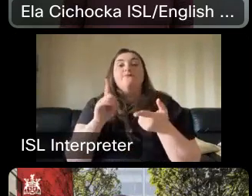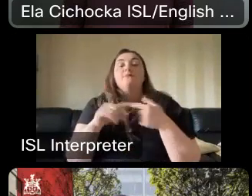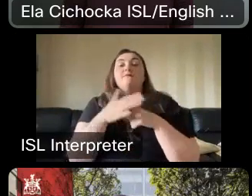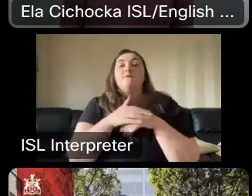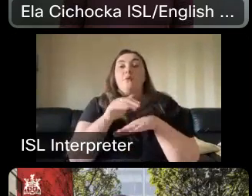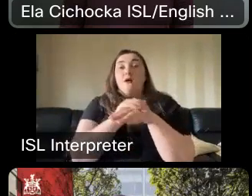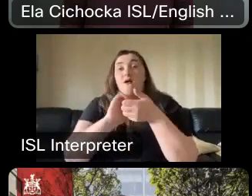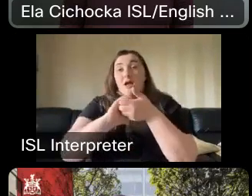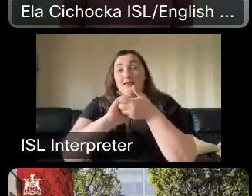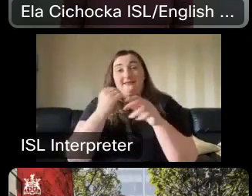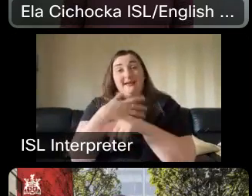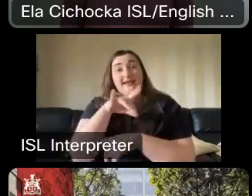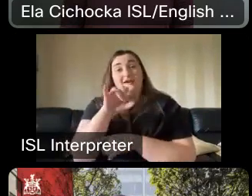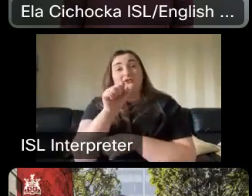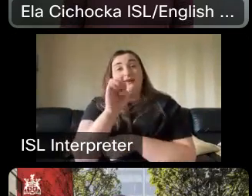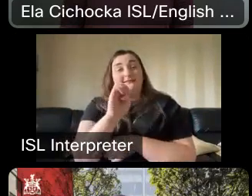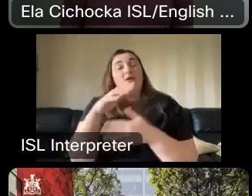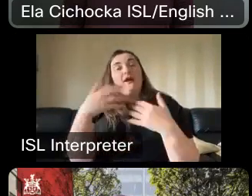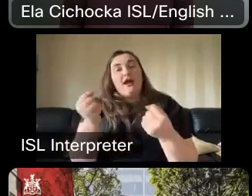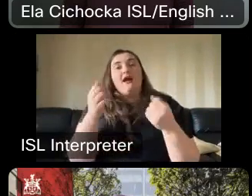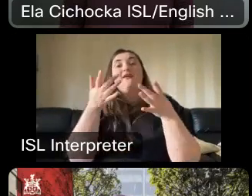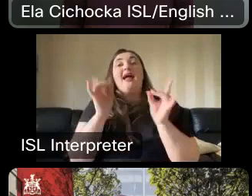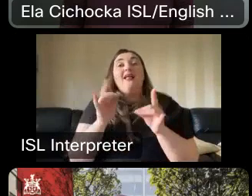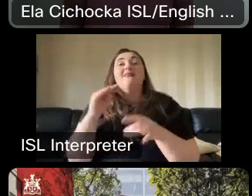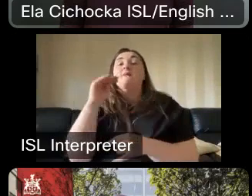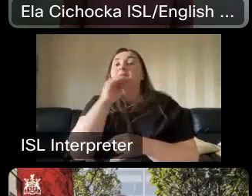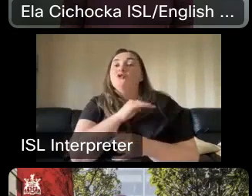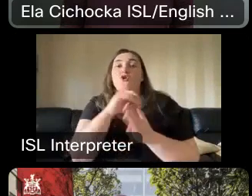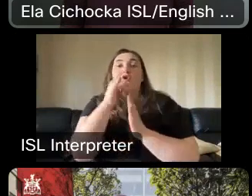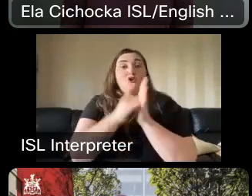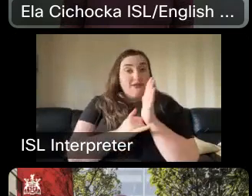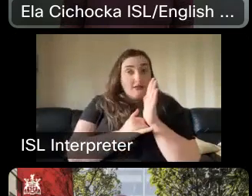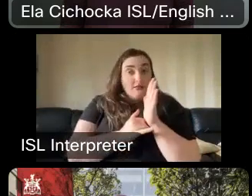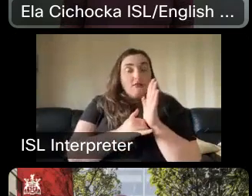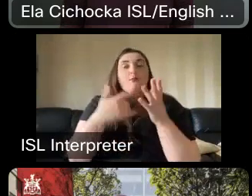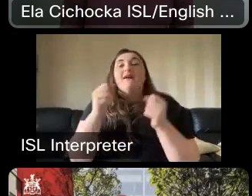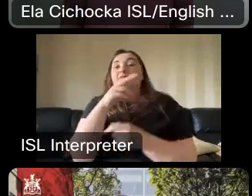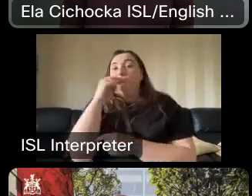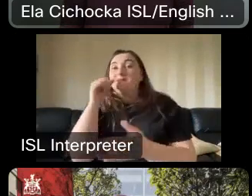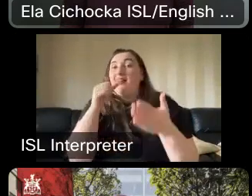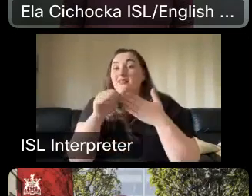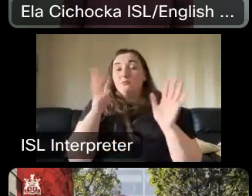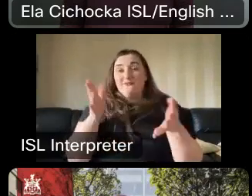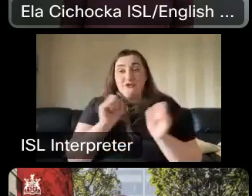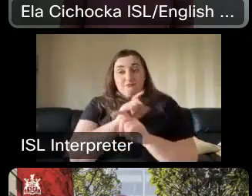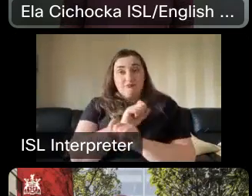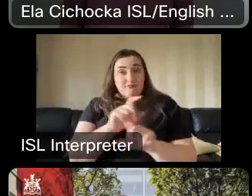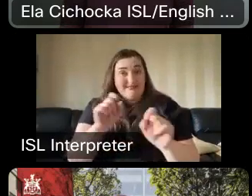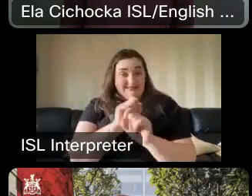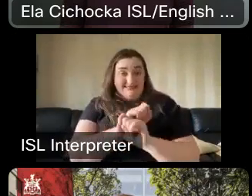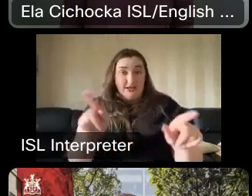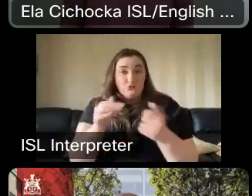For colleagues that are in the HSE, there are Health Matter articles, there are newsletters that we send to all